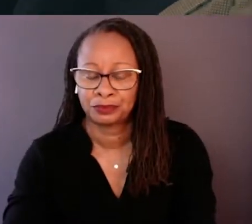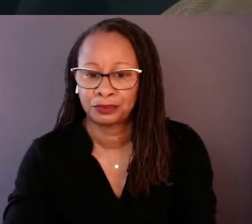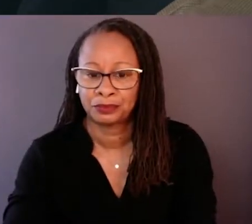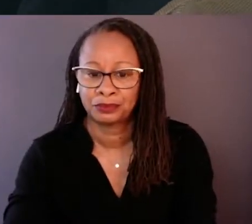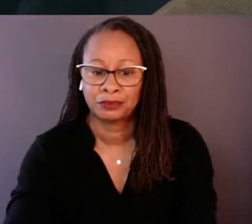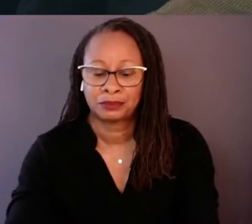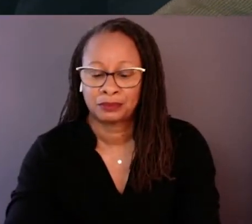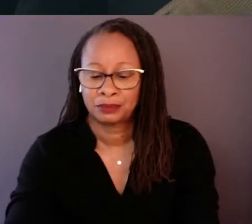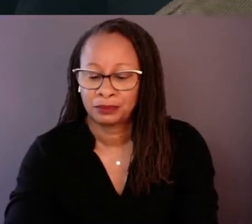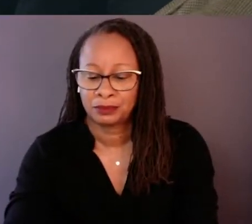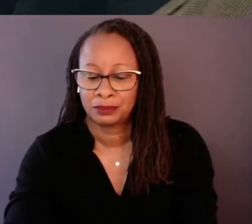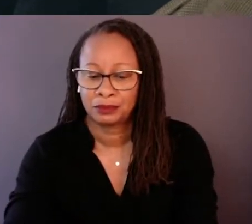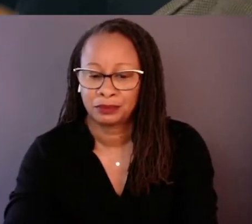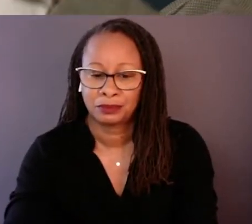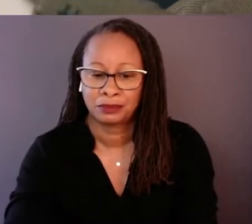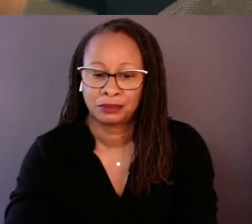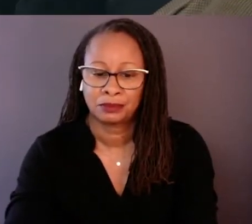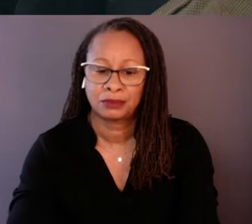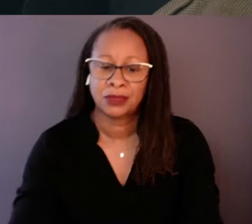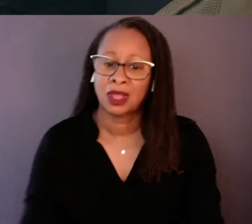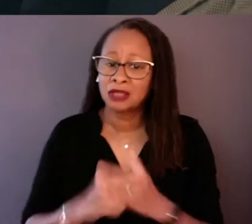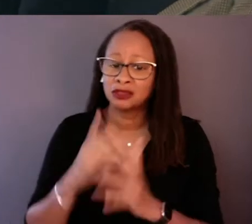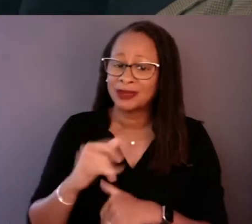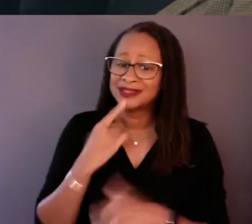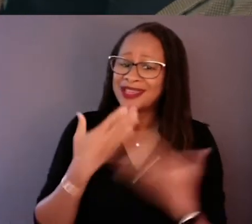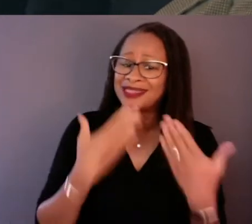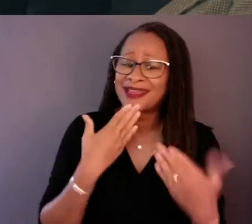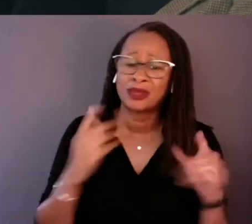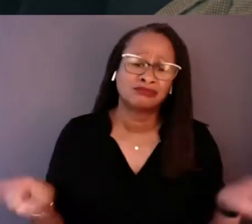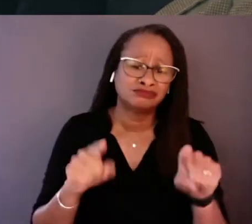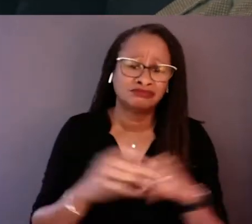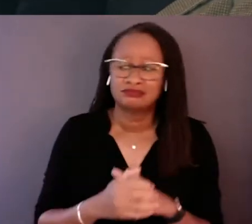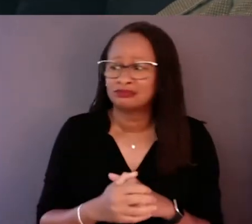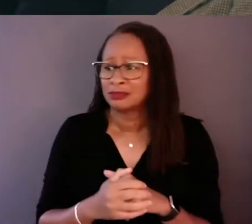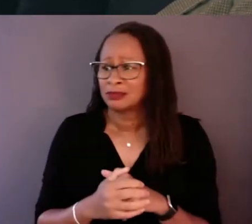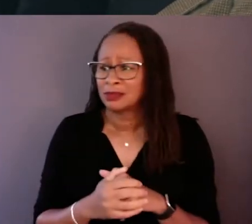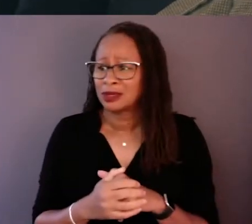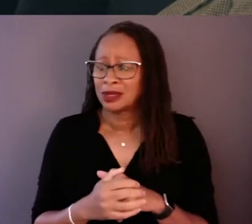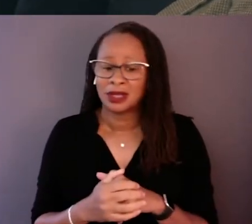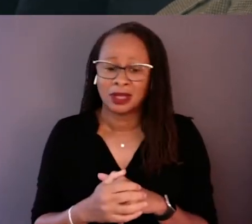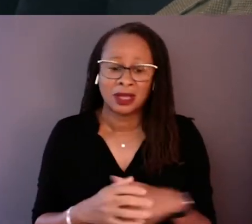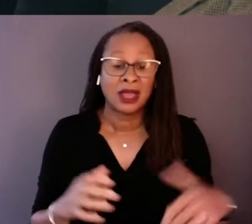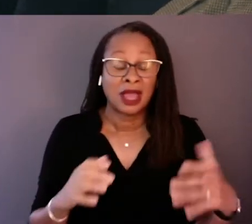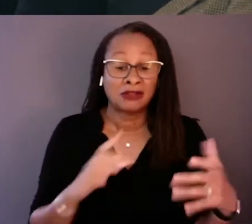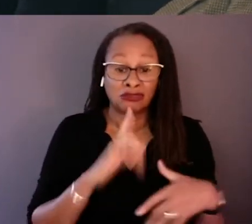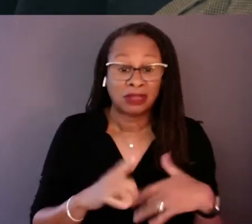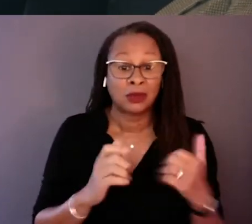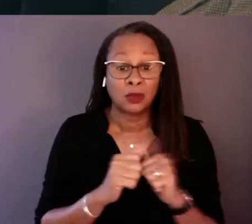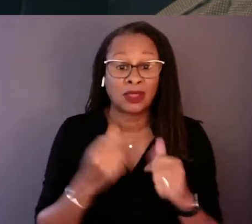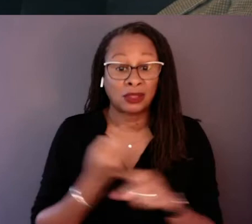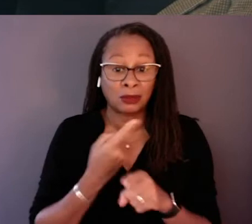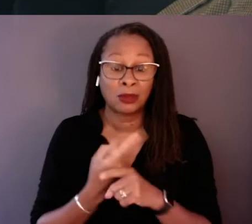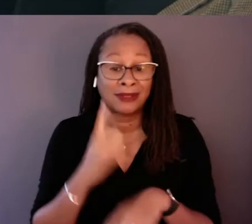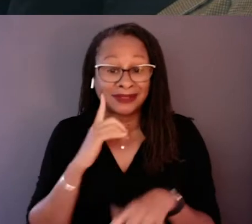guys as well for coming out and seeing this film, you know, with good sound, proper sound. This is how we meant for the film to be viewed in community